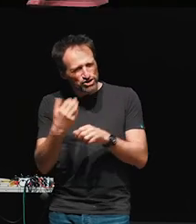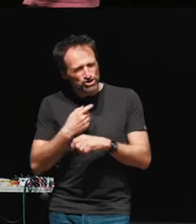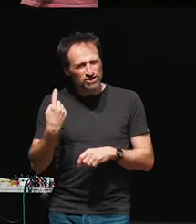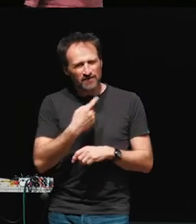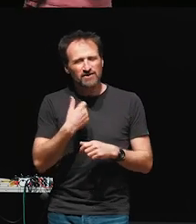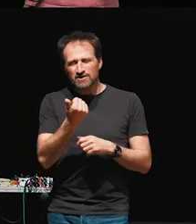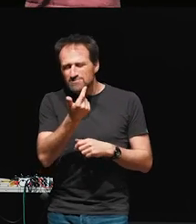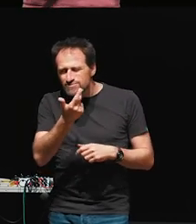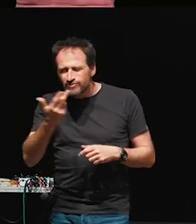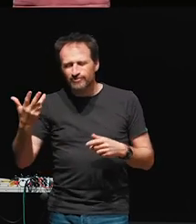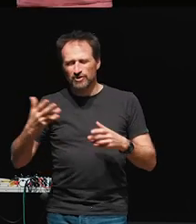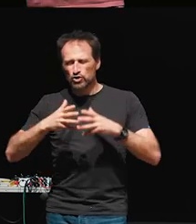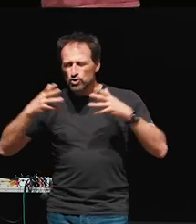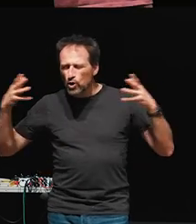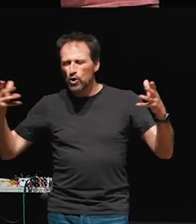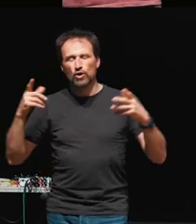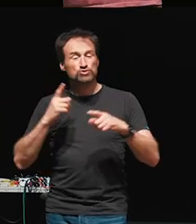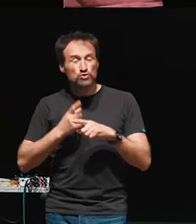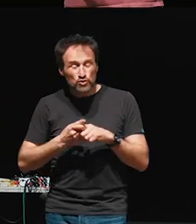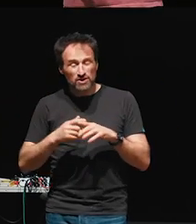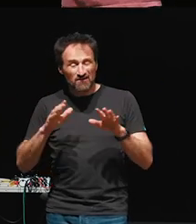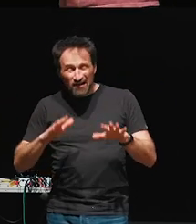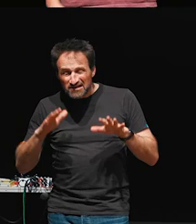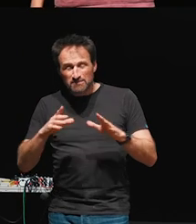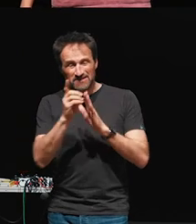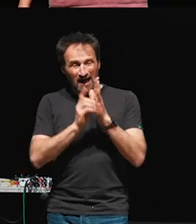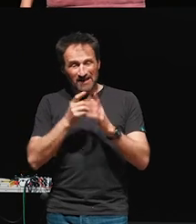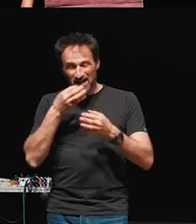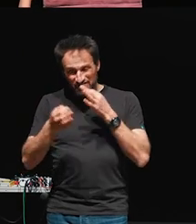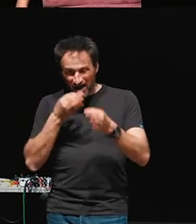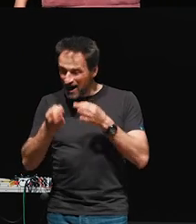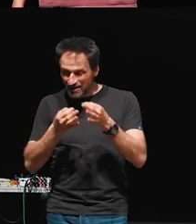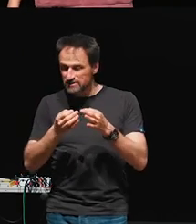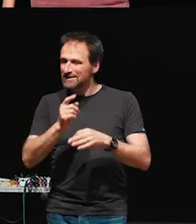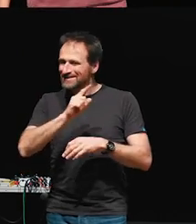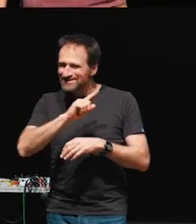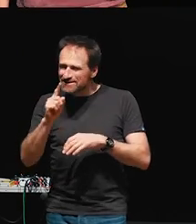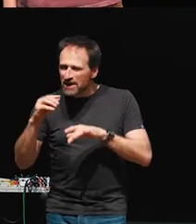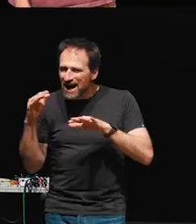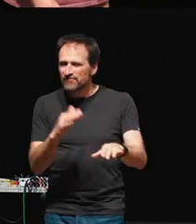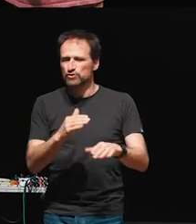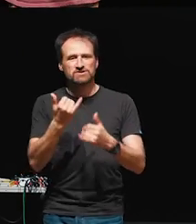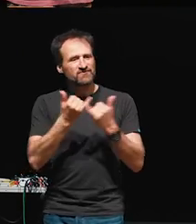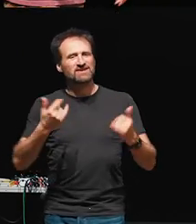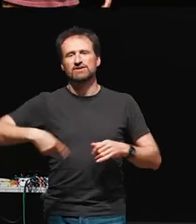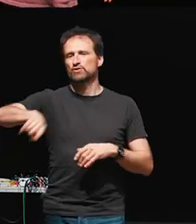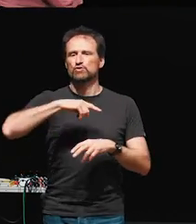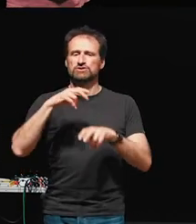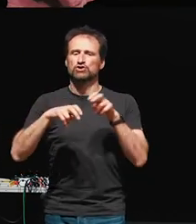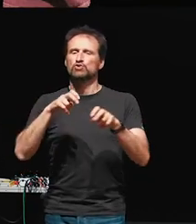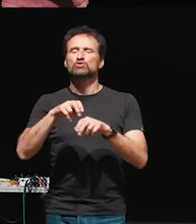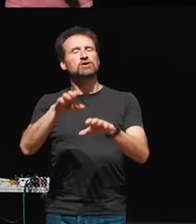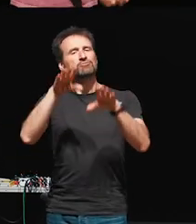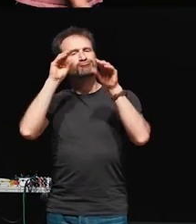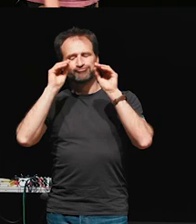numerous large and or slow data requests are not impacting the experiences of our users? And there are many approaches